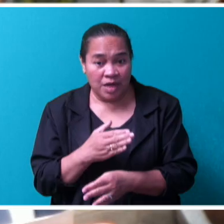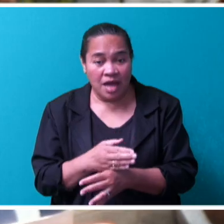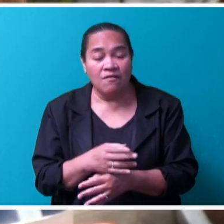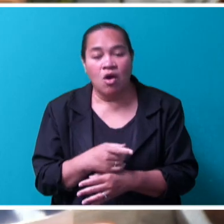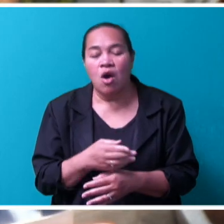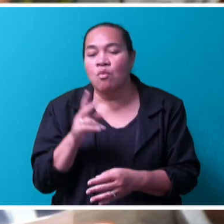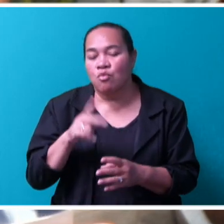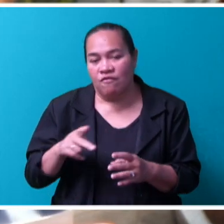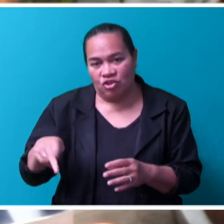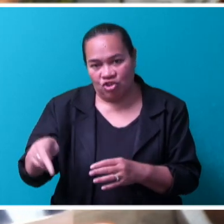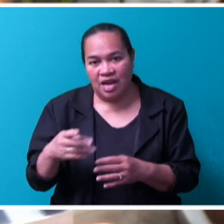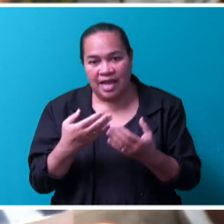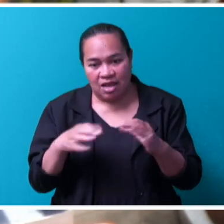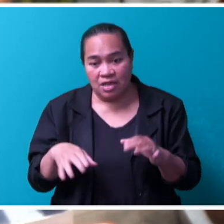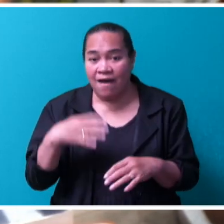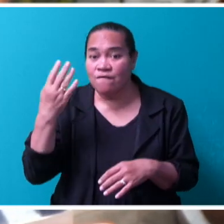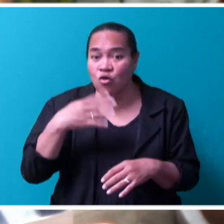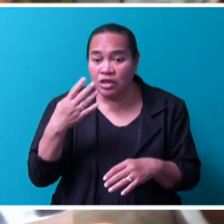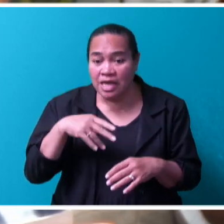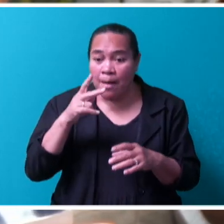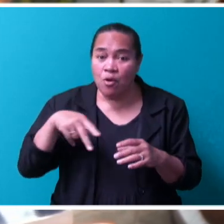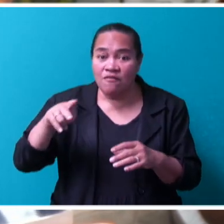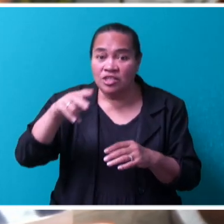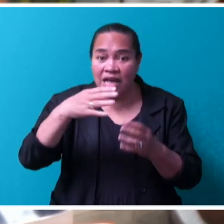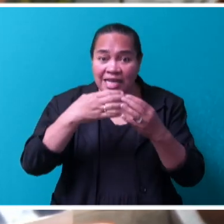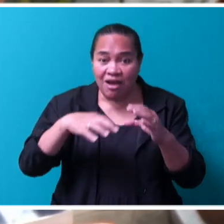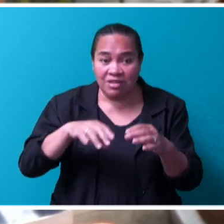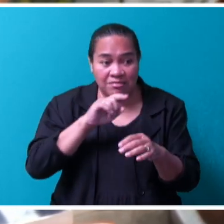Council, the 14 provincial councils